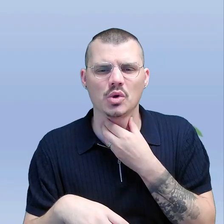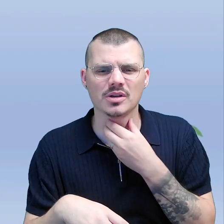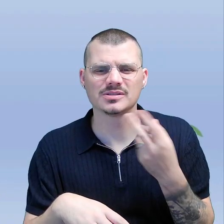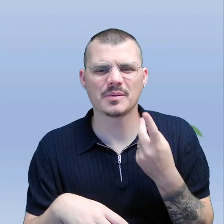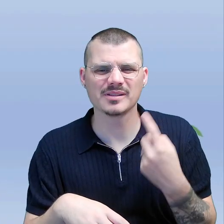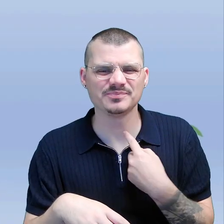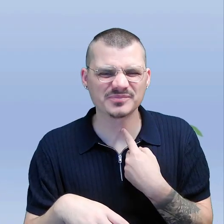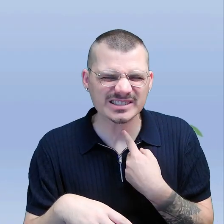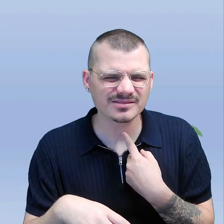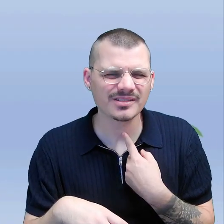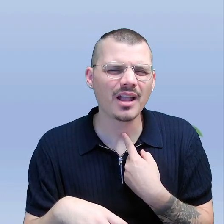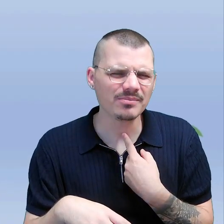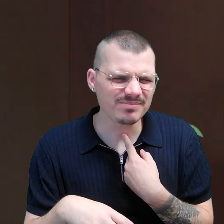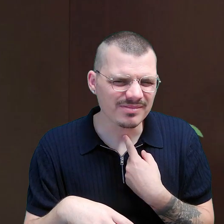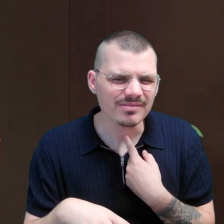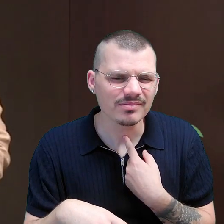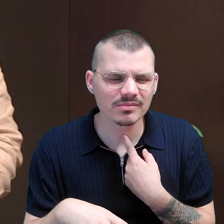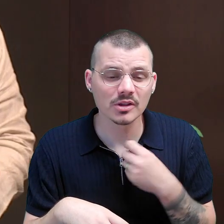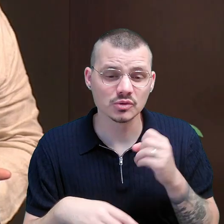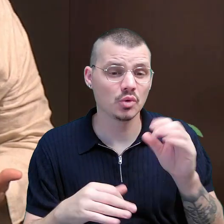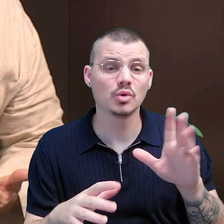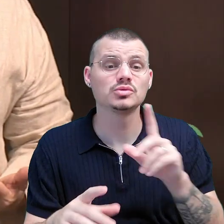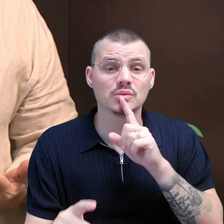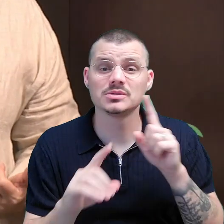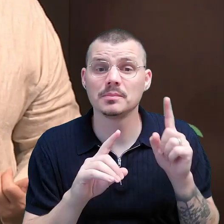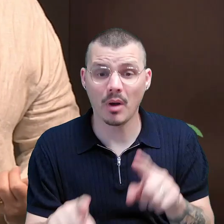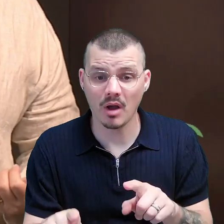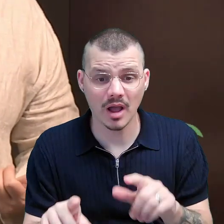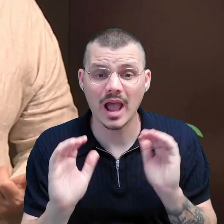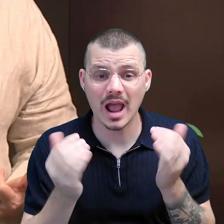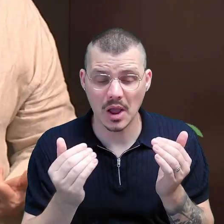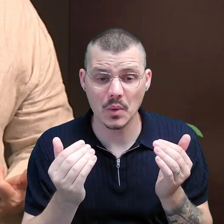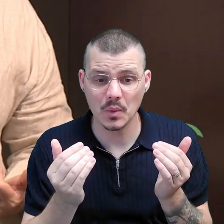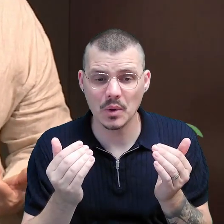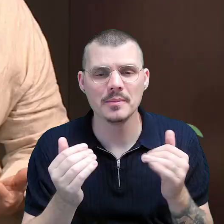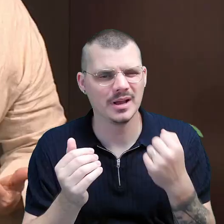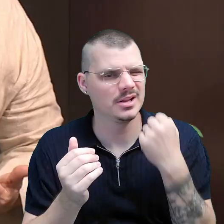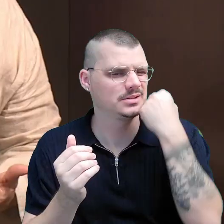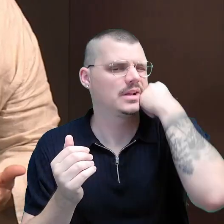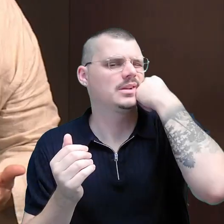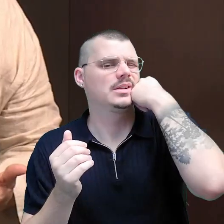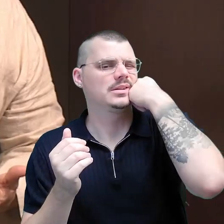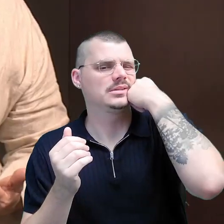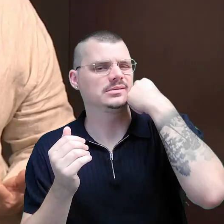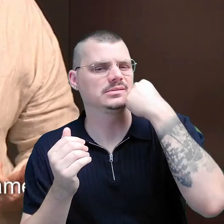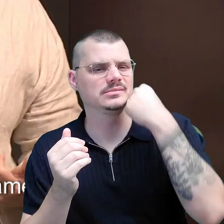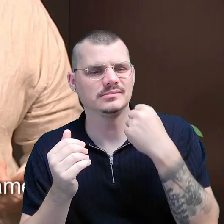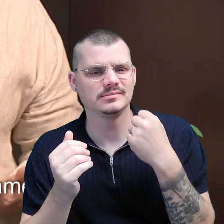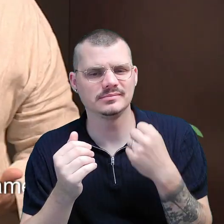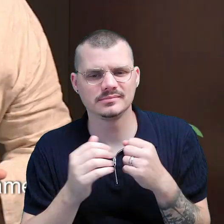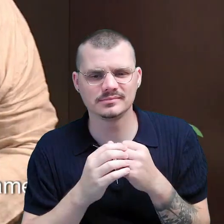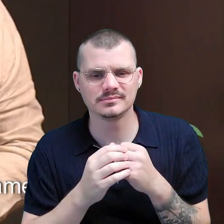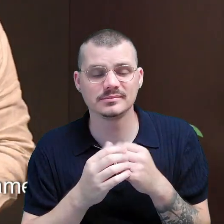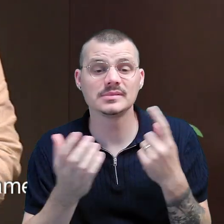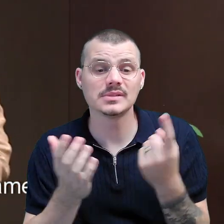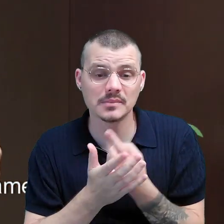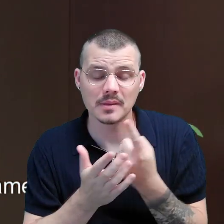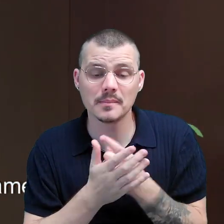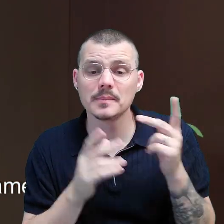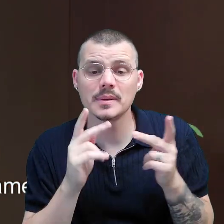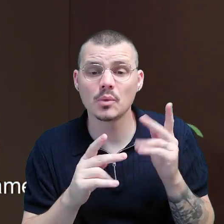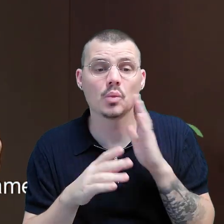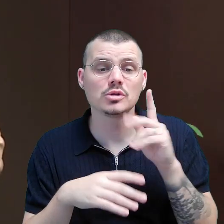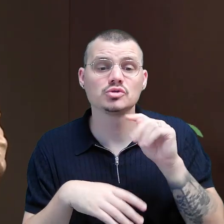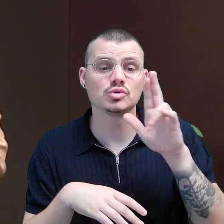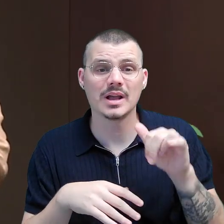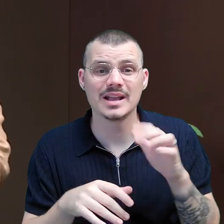got something in their throat. And so they will respond to that by jamming something. Sometimes people will try and